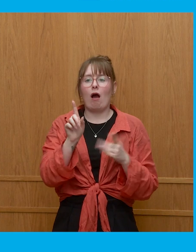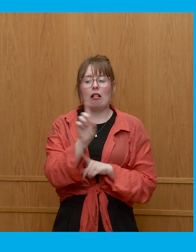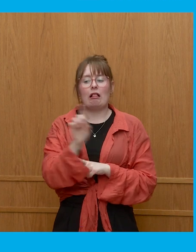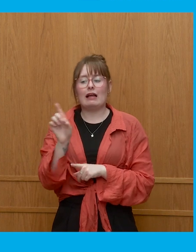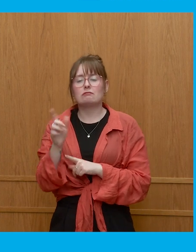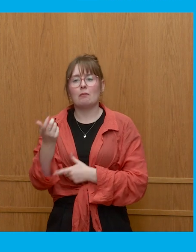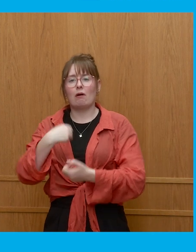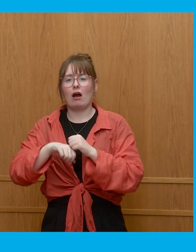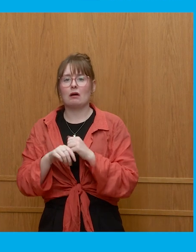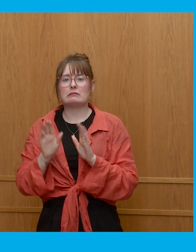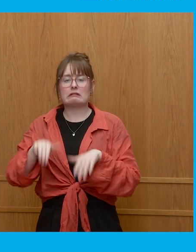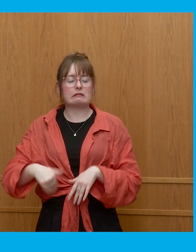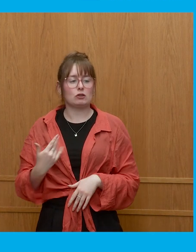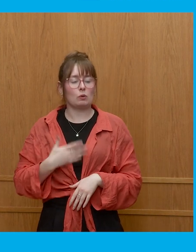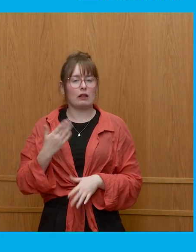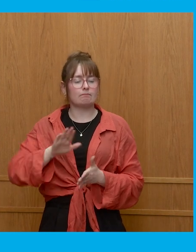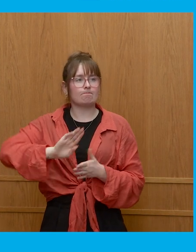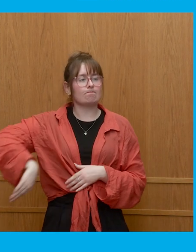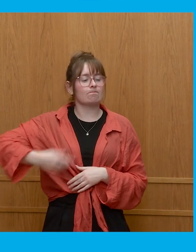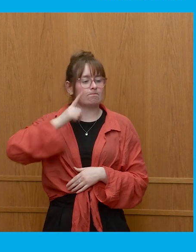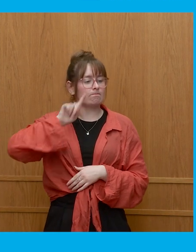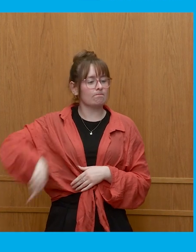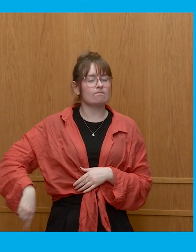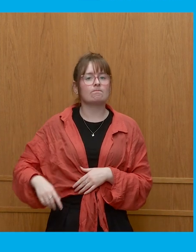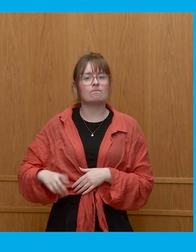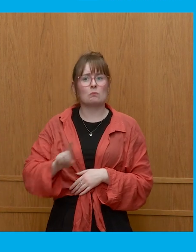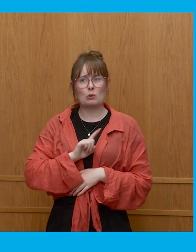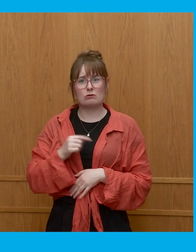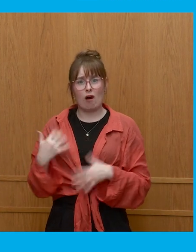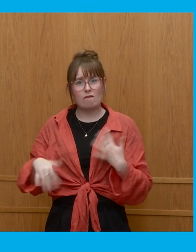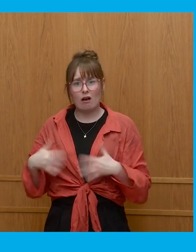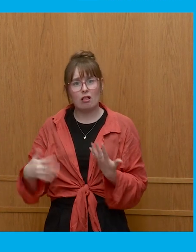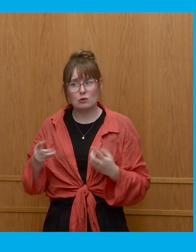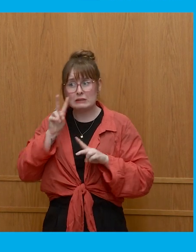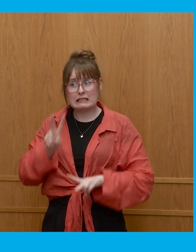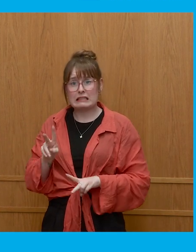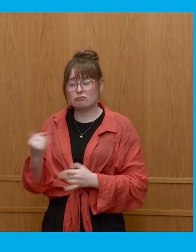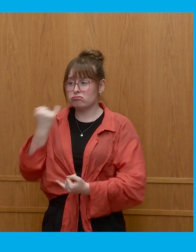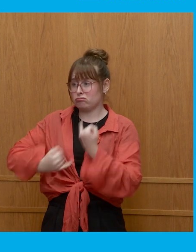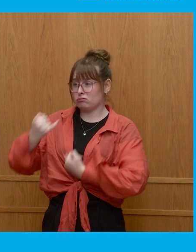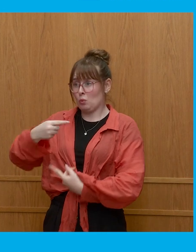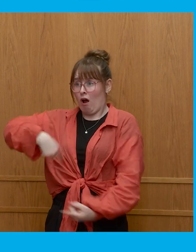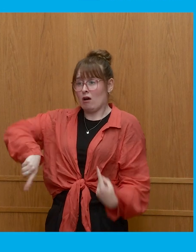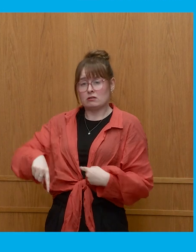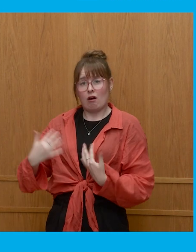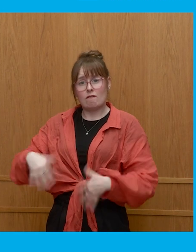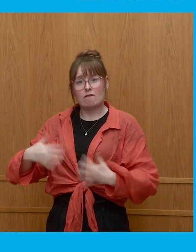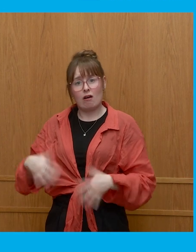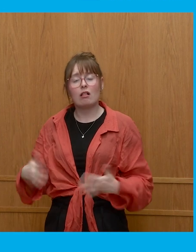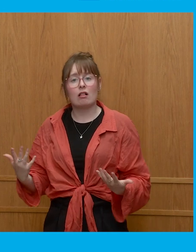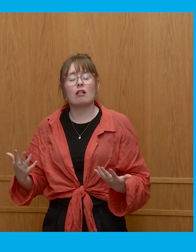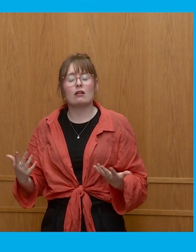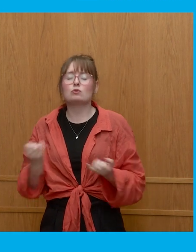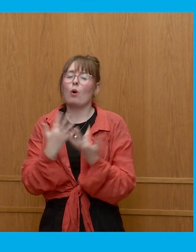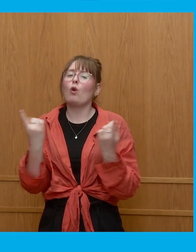to not look at them. Because they are hurting, yes. You know. So many of these things happened during